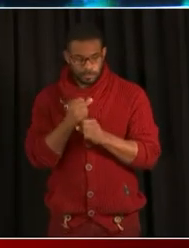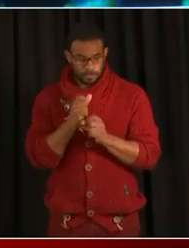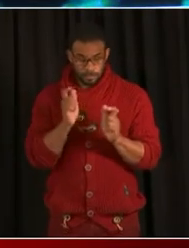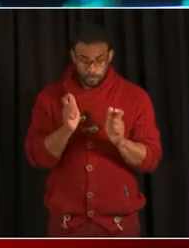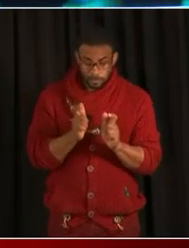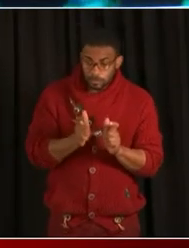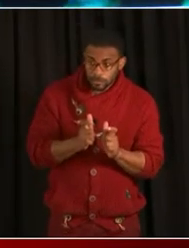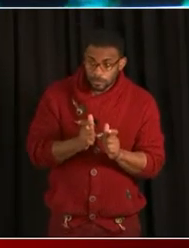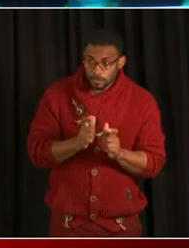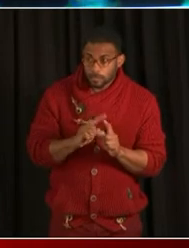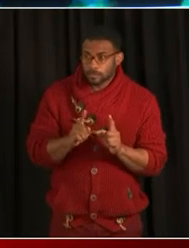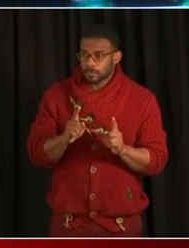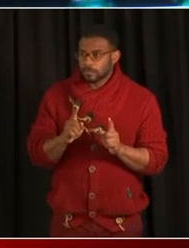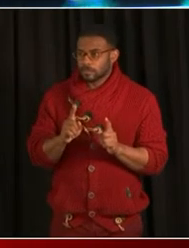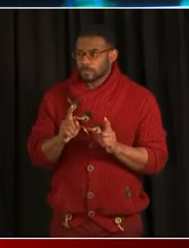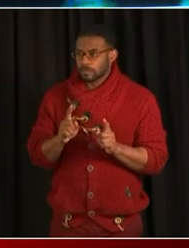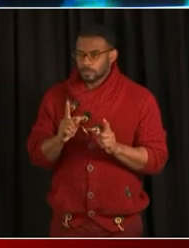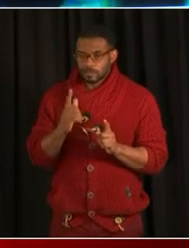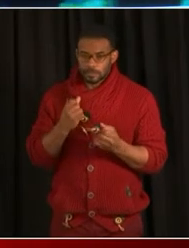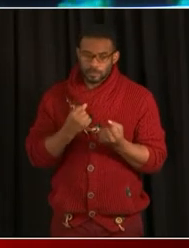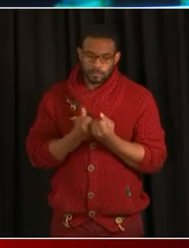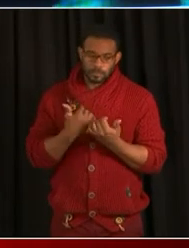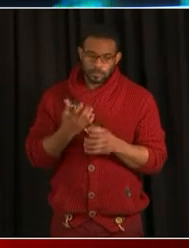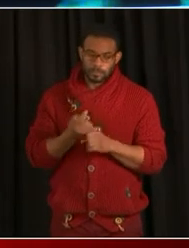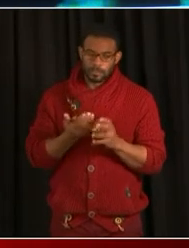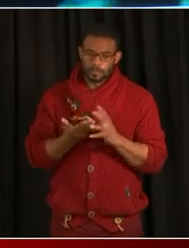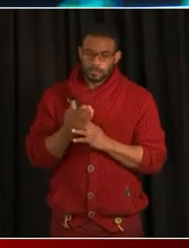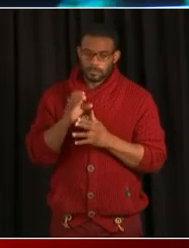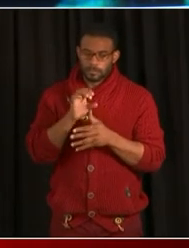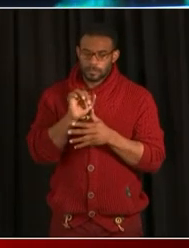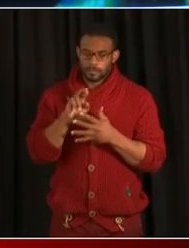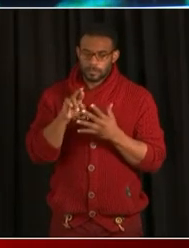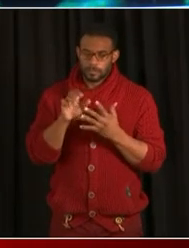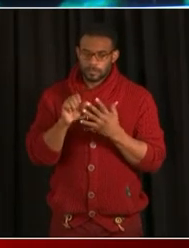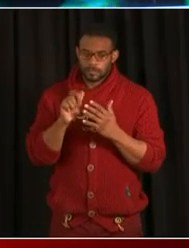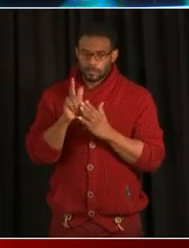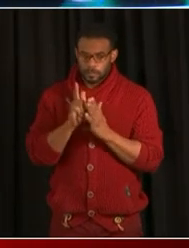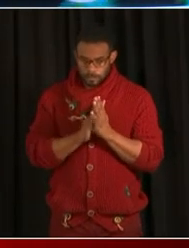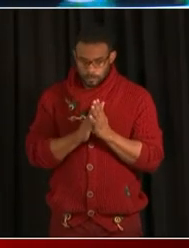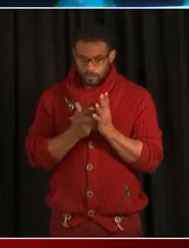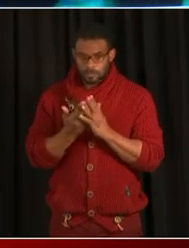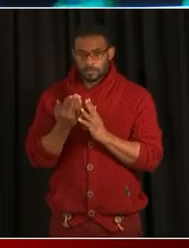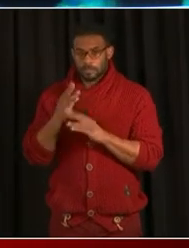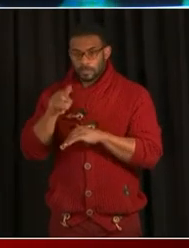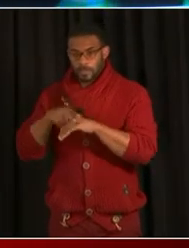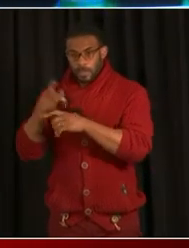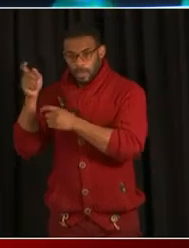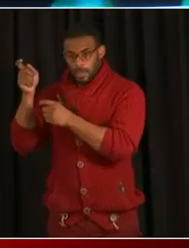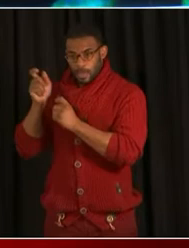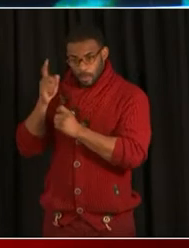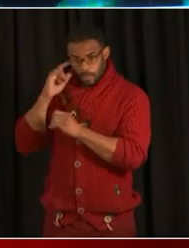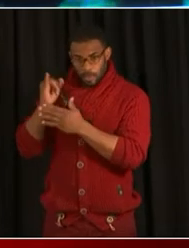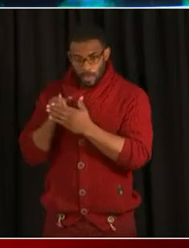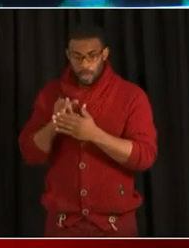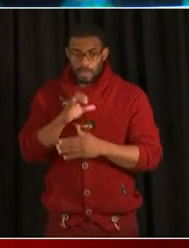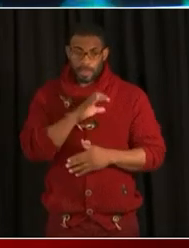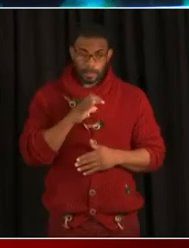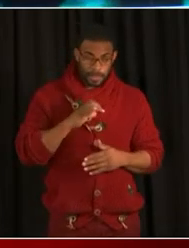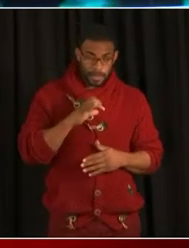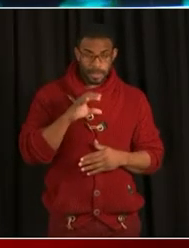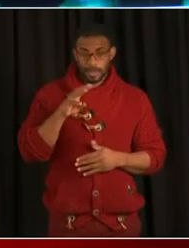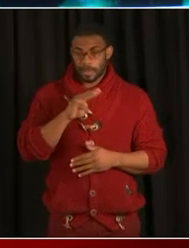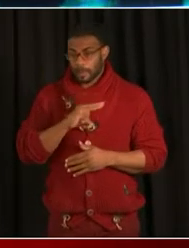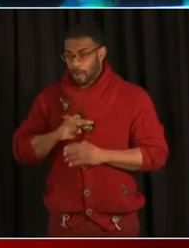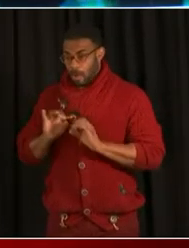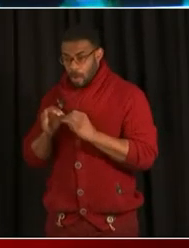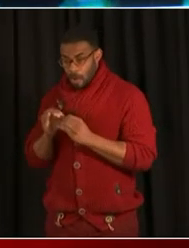may be smaller, but with the support we've received through the CARES Act, through the National Endowment for the Arts, the Commission, the Mayor's Office, and other